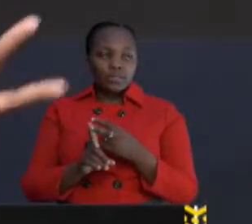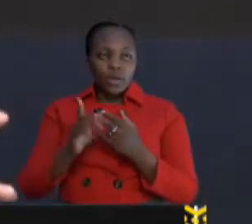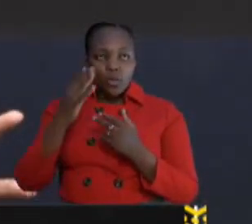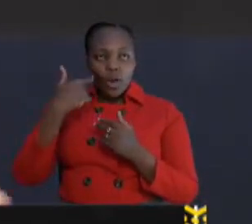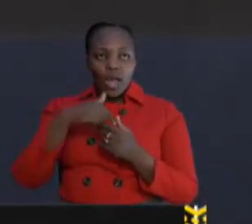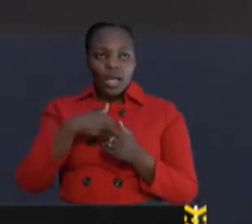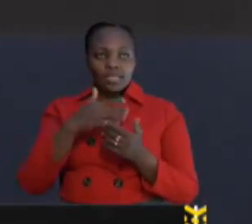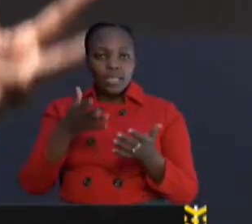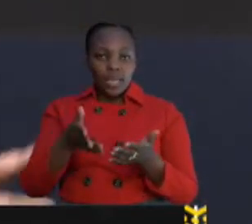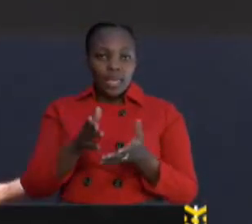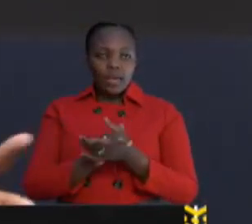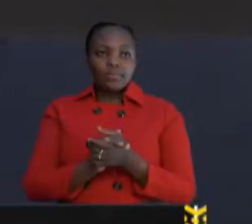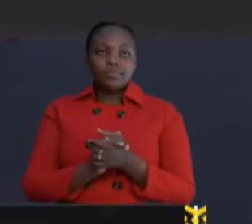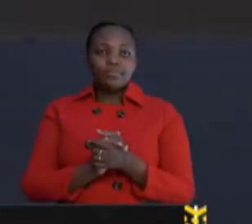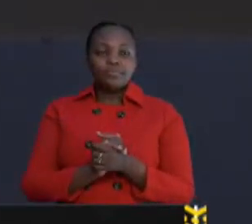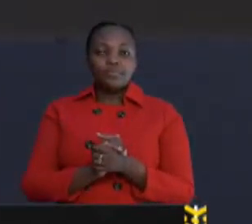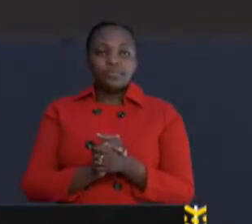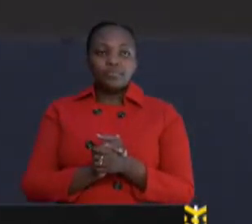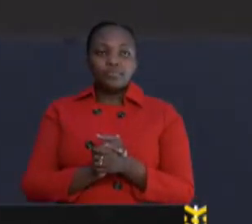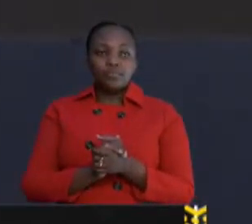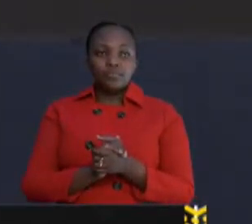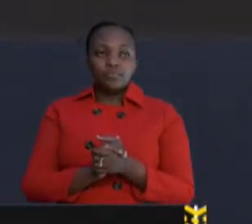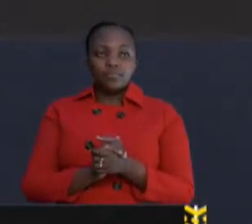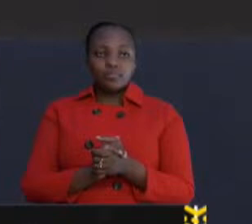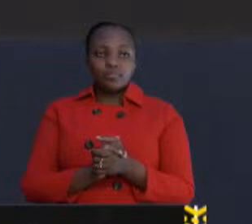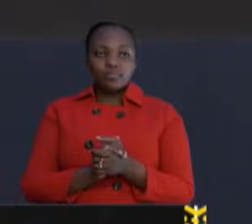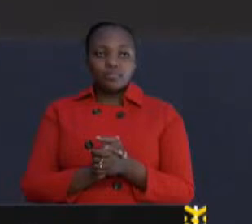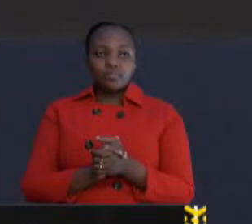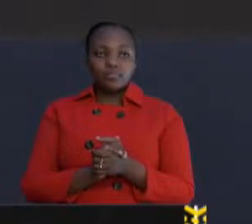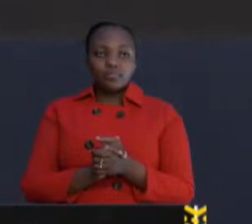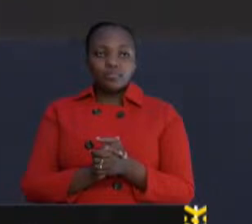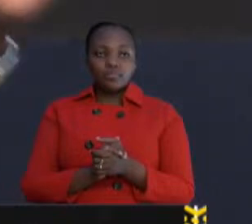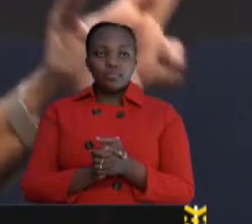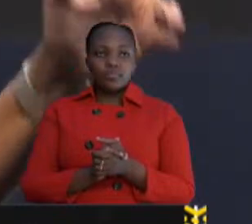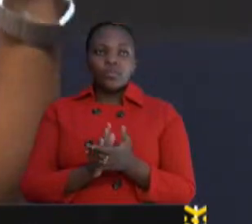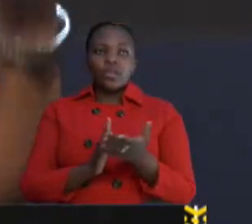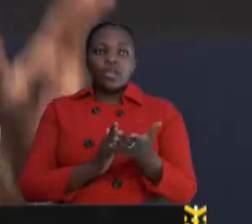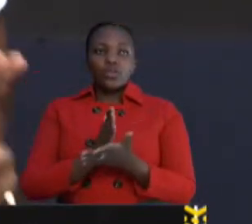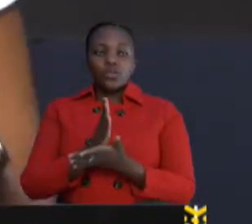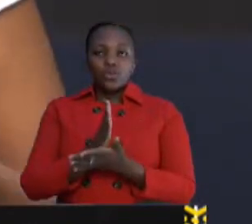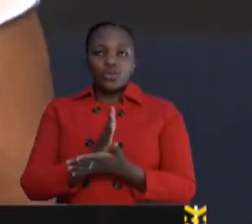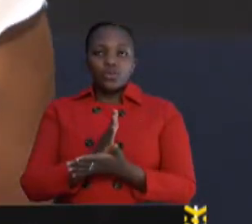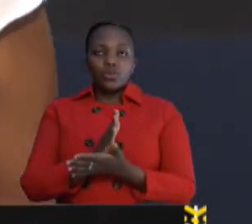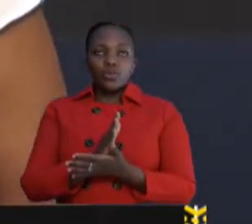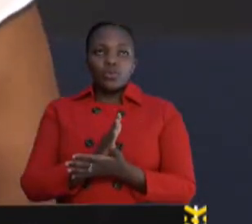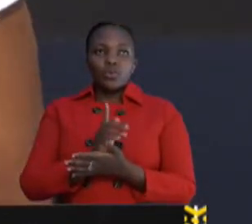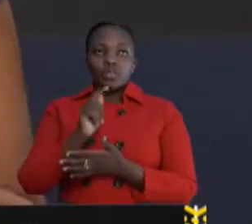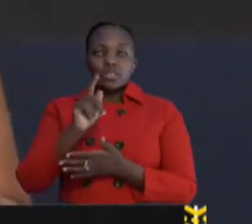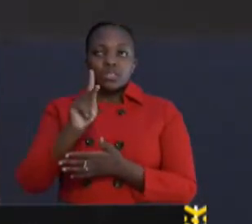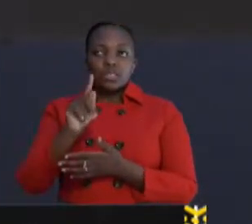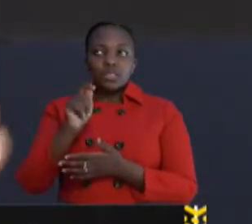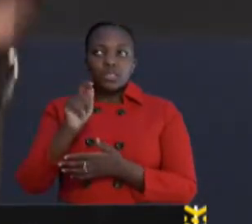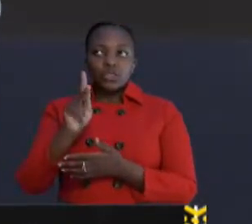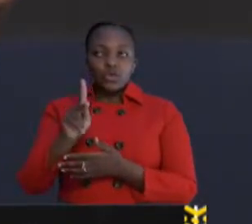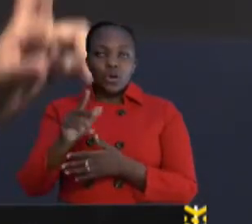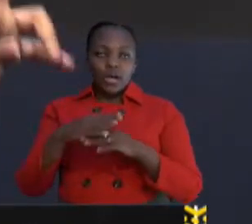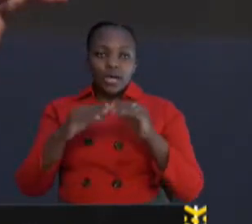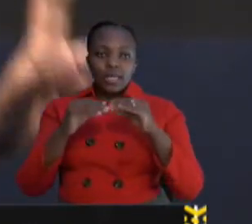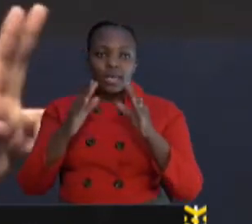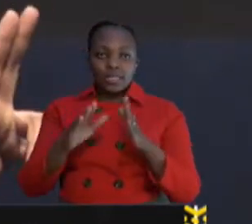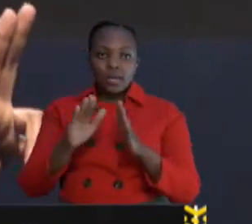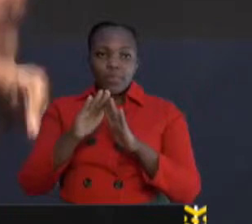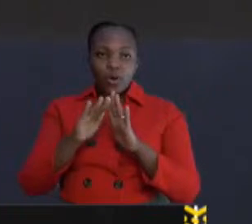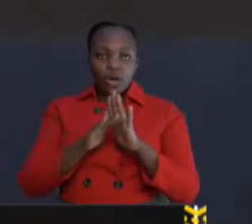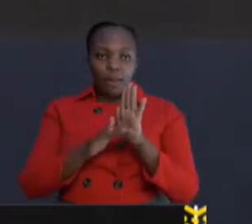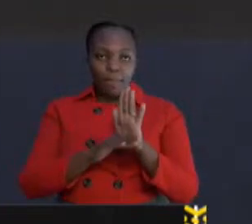here as a team, as a whole team, is through the TikTok Creator Program. So our